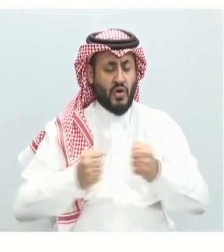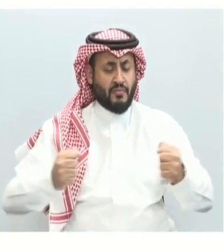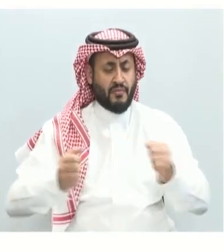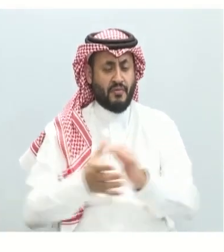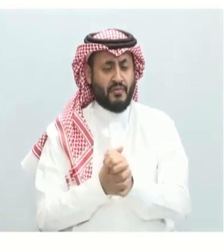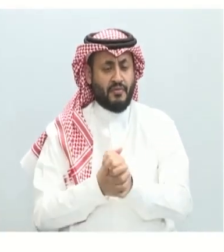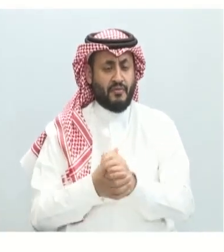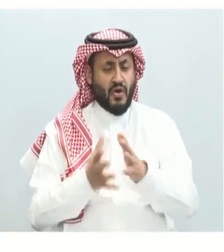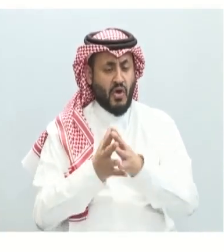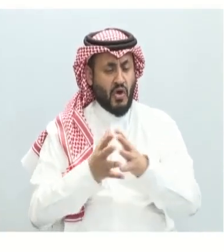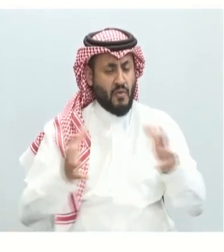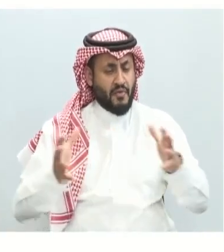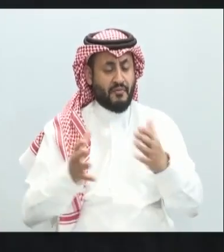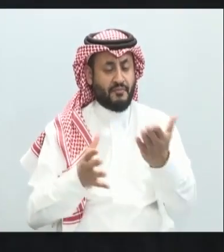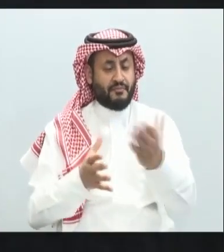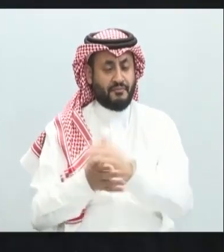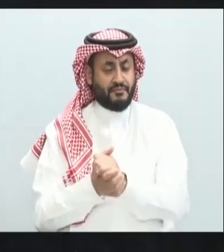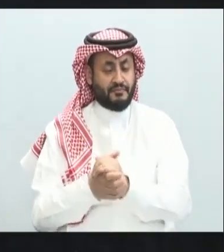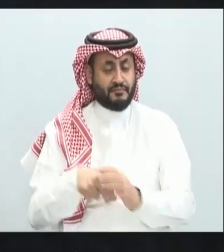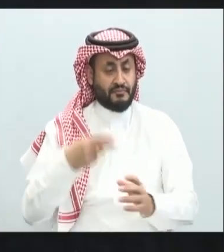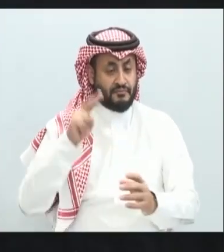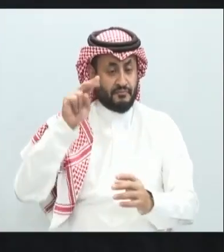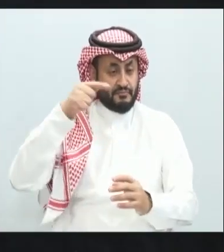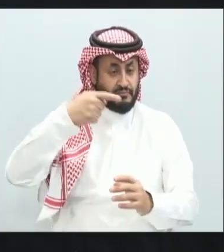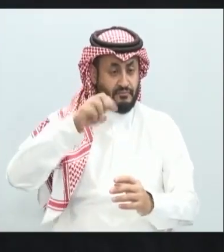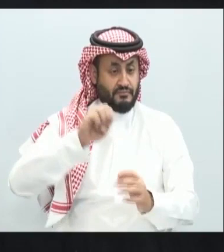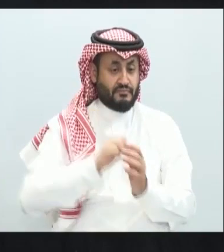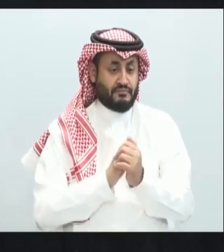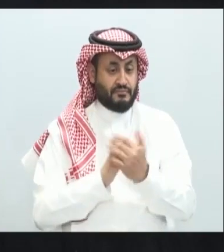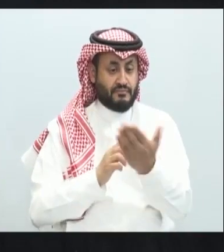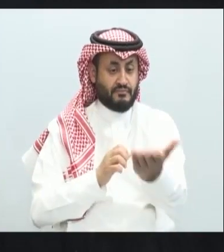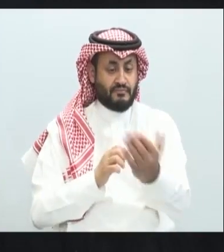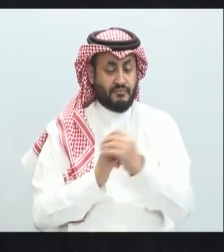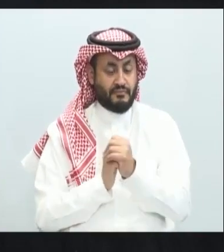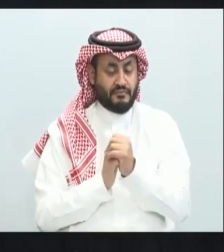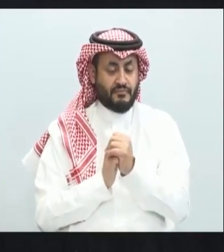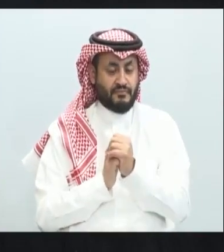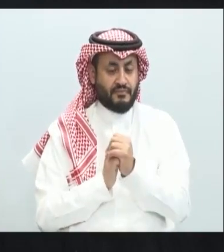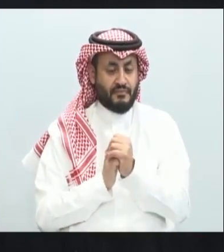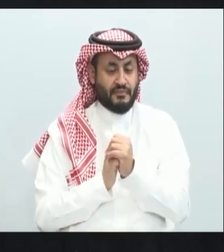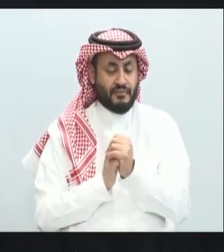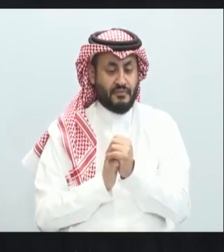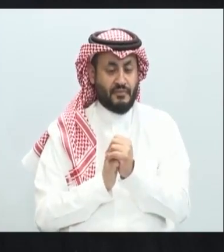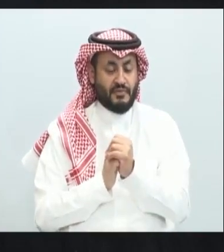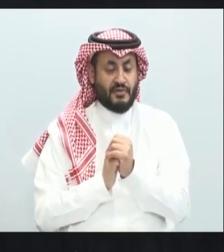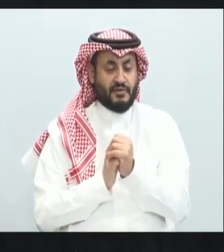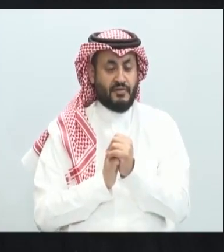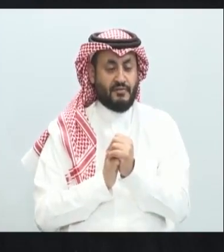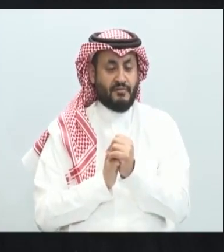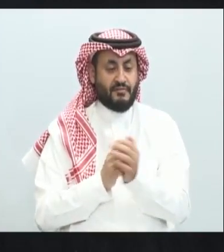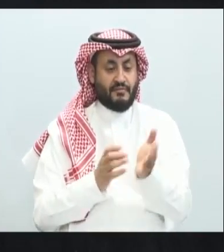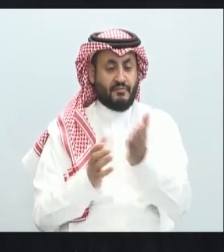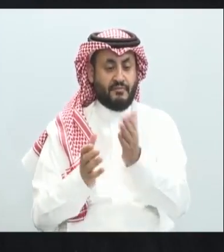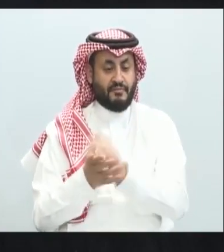about how big this elephant is, we have the word that is huge, huge.